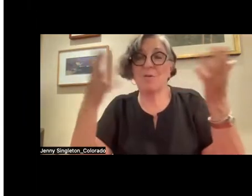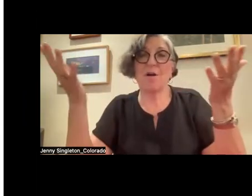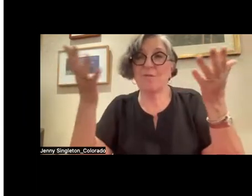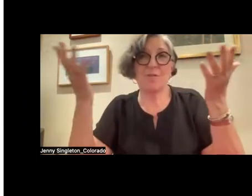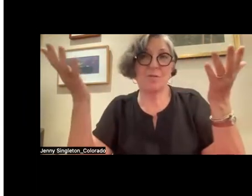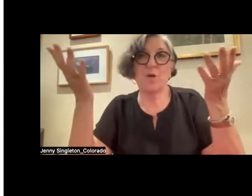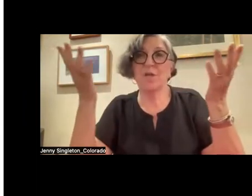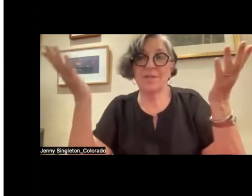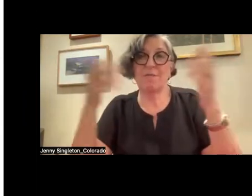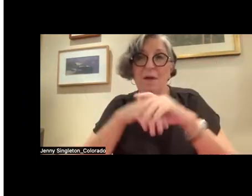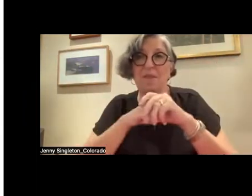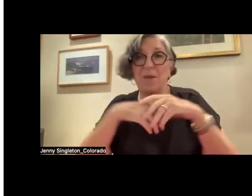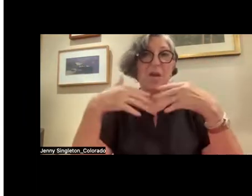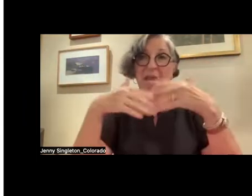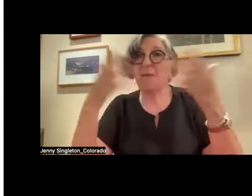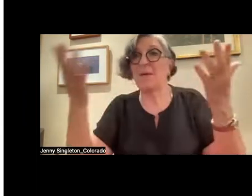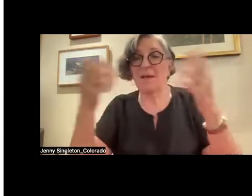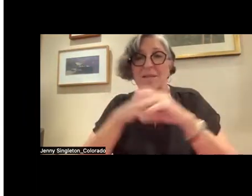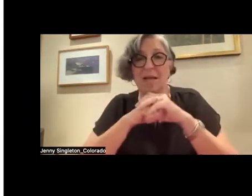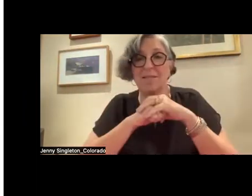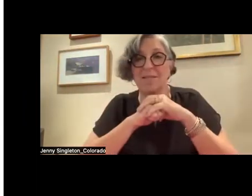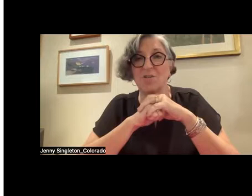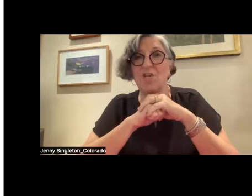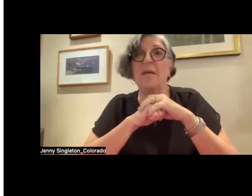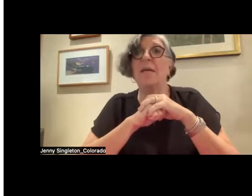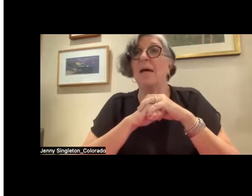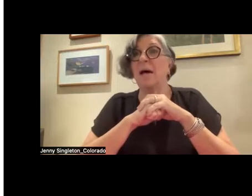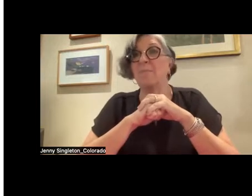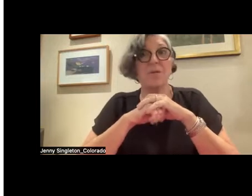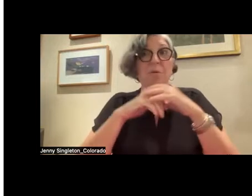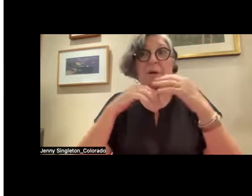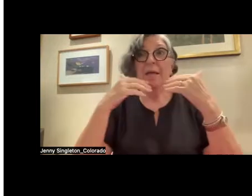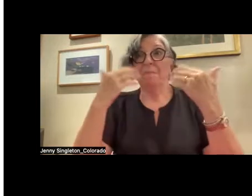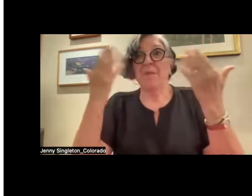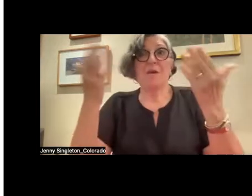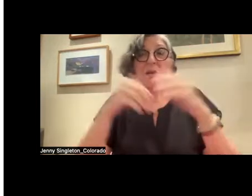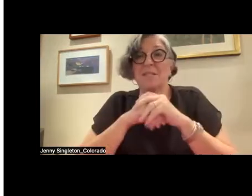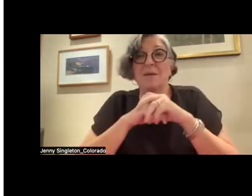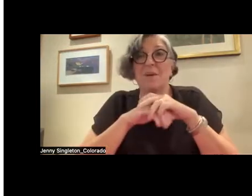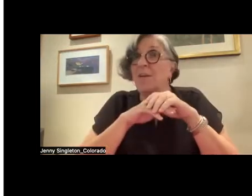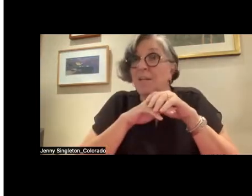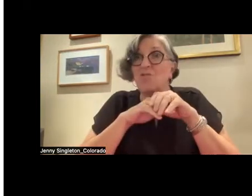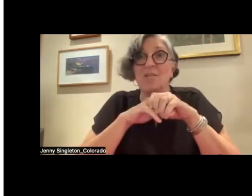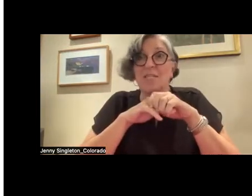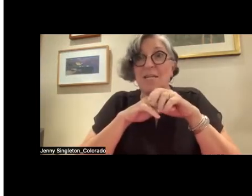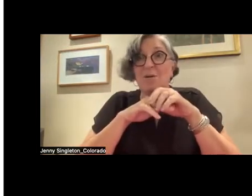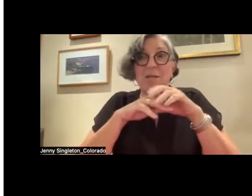represent the orthographies of the words around them, their name and such. So, it's a very interesting question